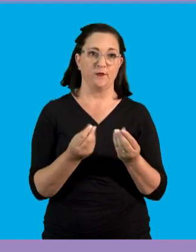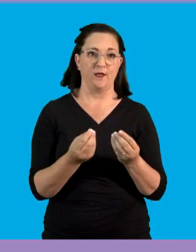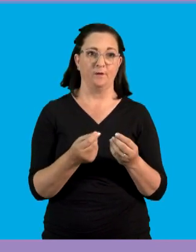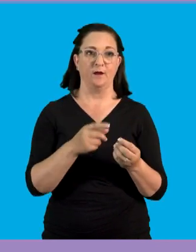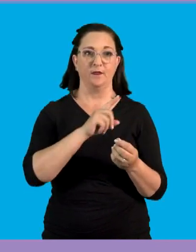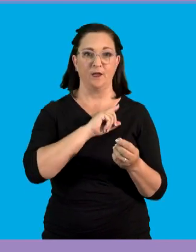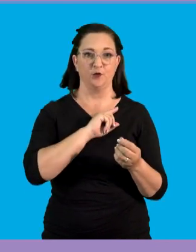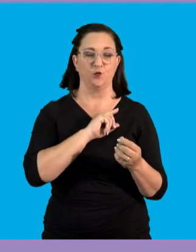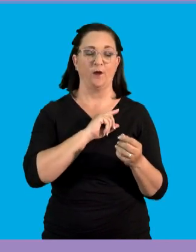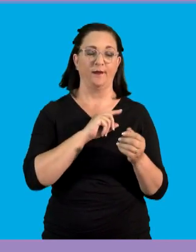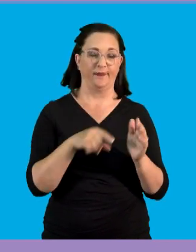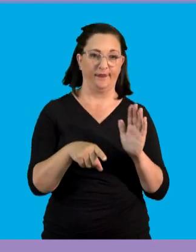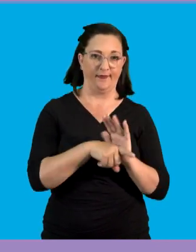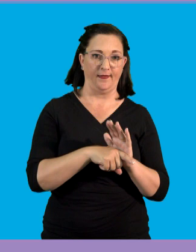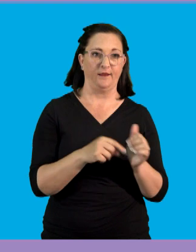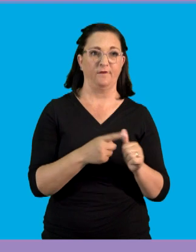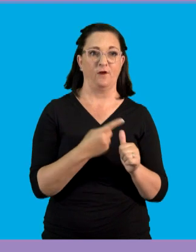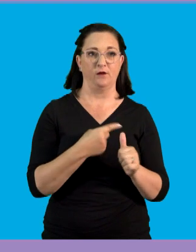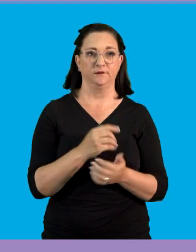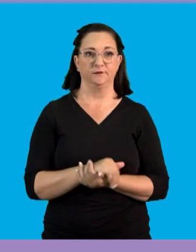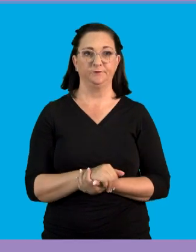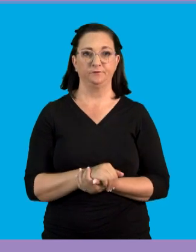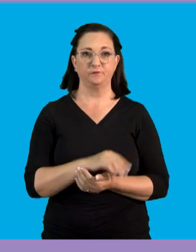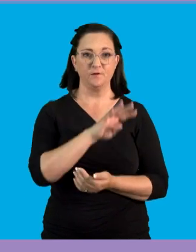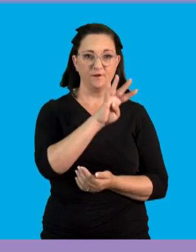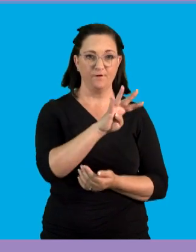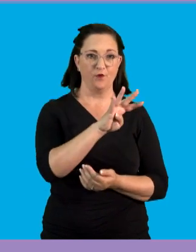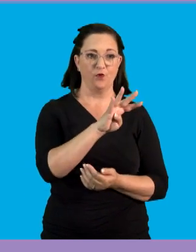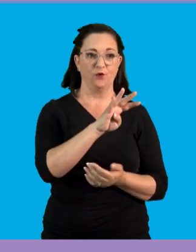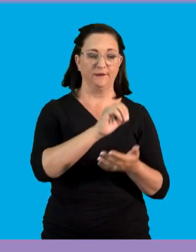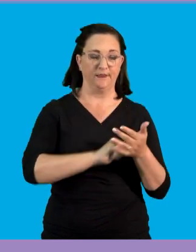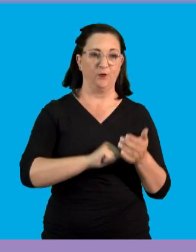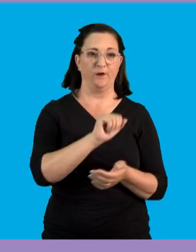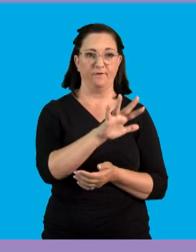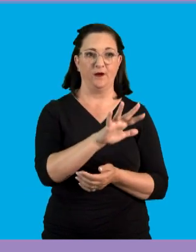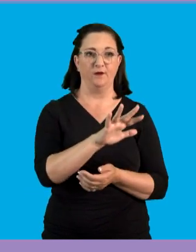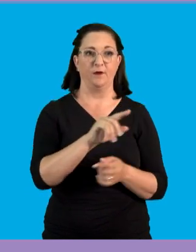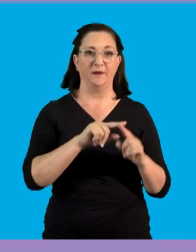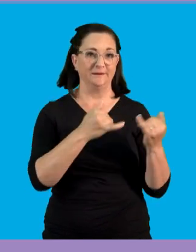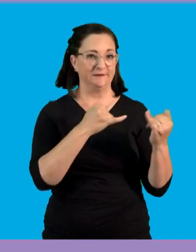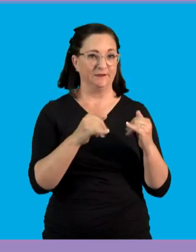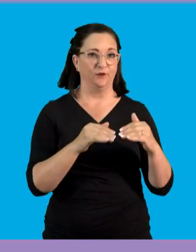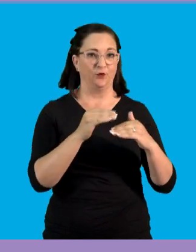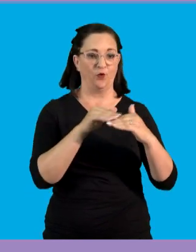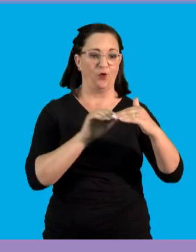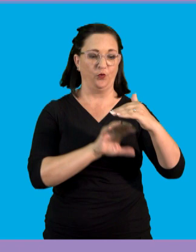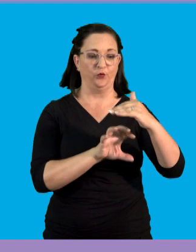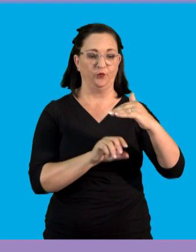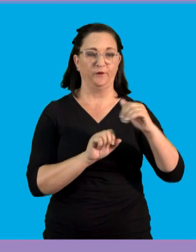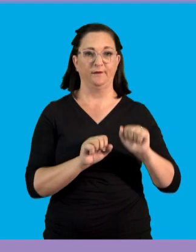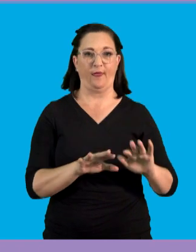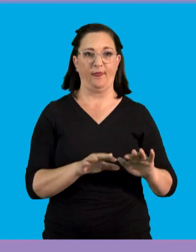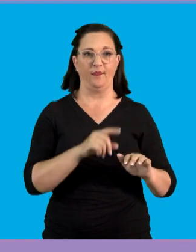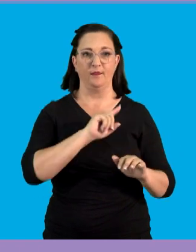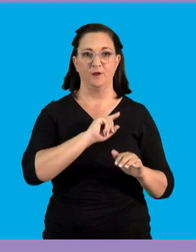to be negative. So that is our 4 minus our 5, but we're still working with the tenths, and that is going to give us